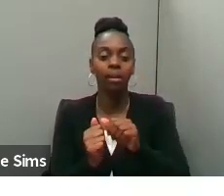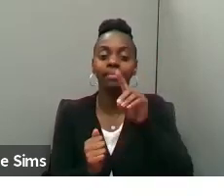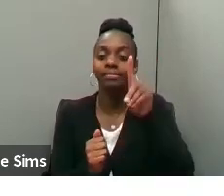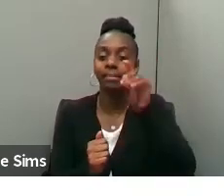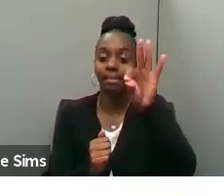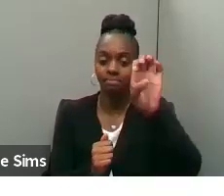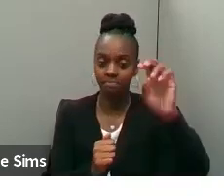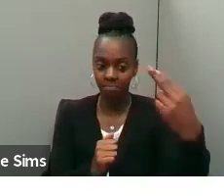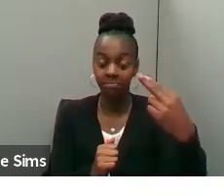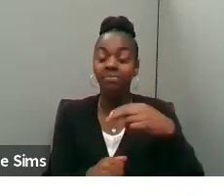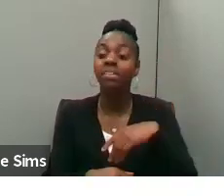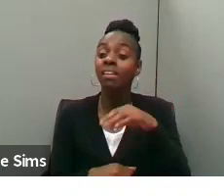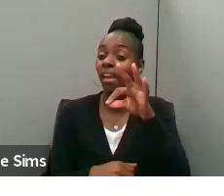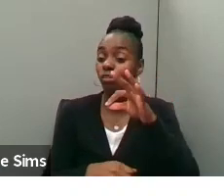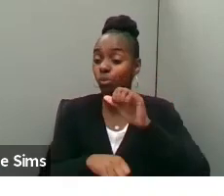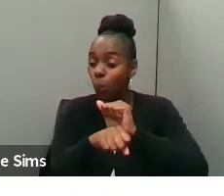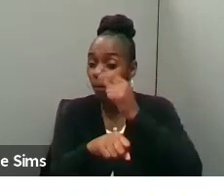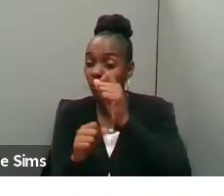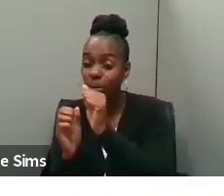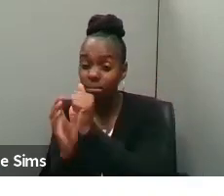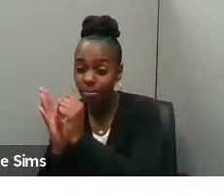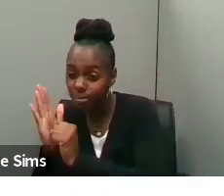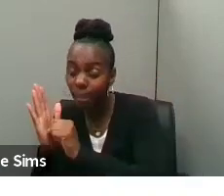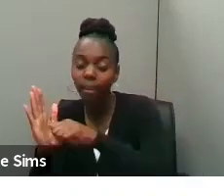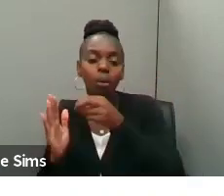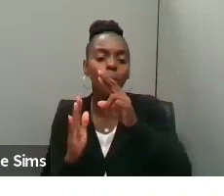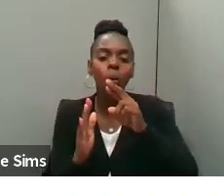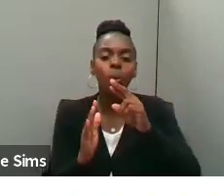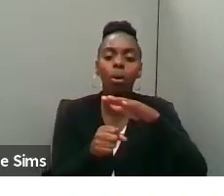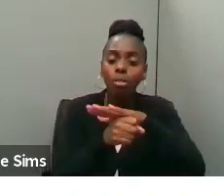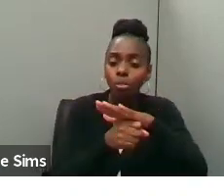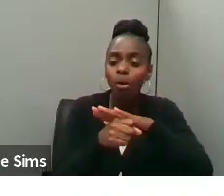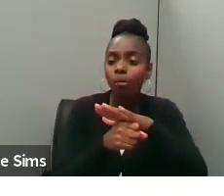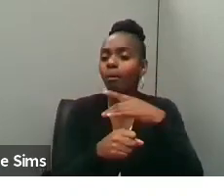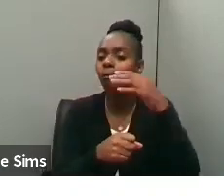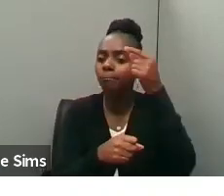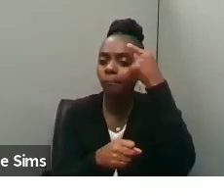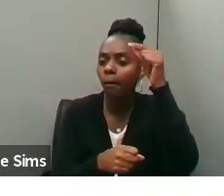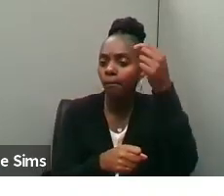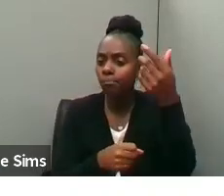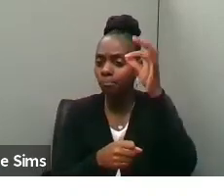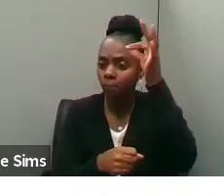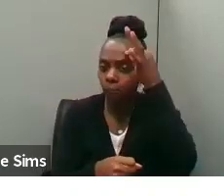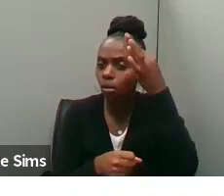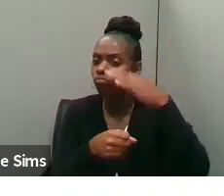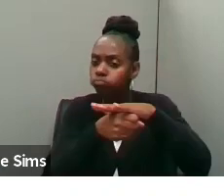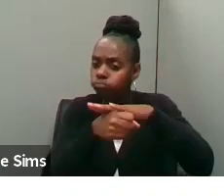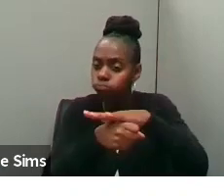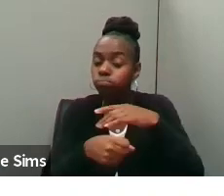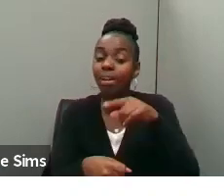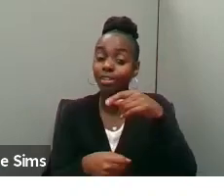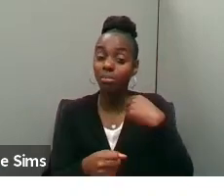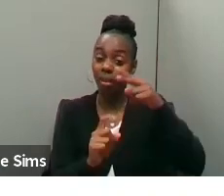If you work for a state or local government employer, you can file a complaint with the U.S. Department of